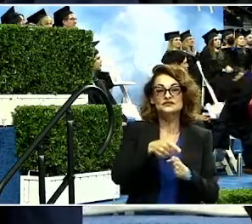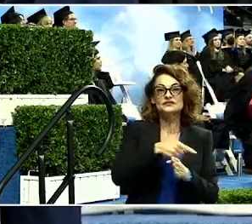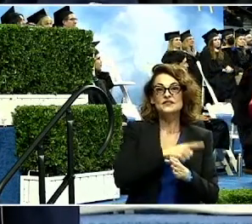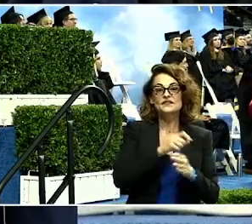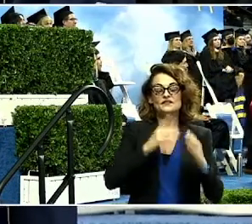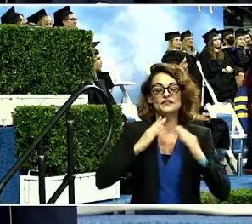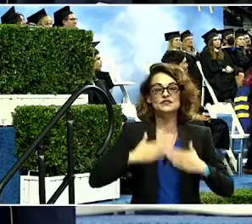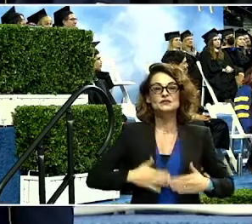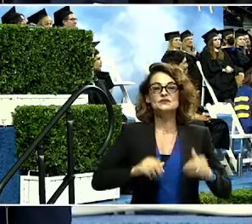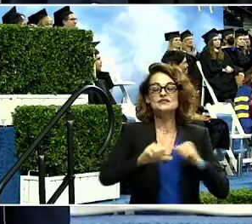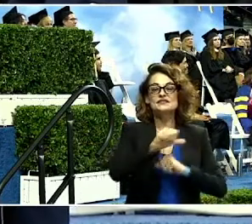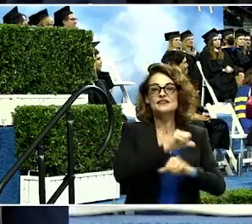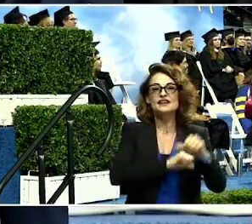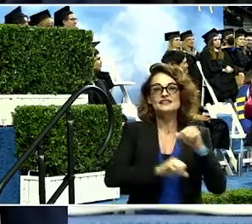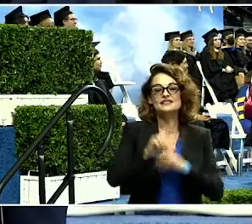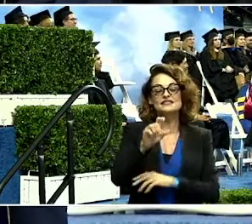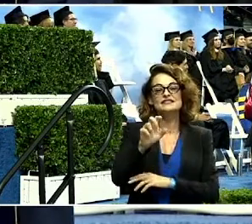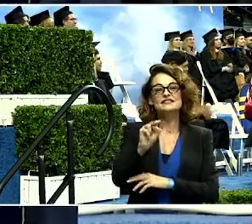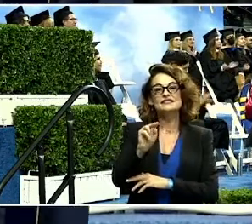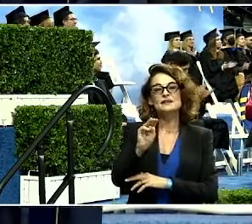Miguel Garcia Garibay.